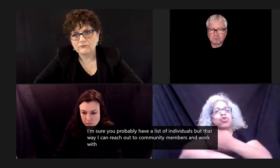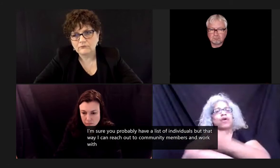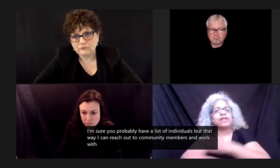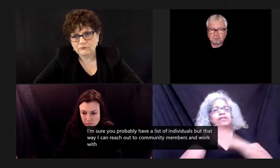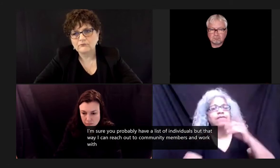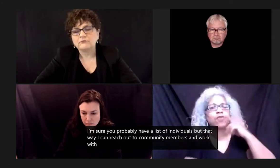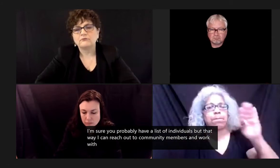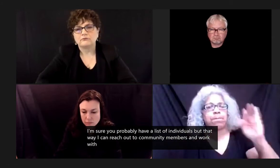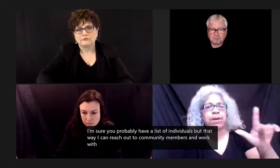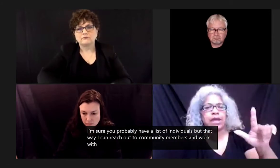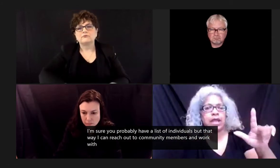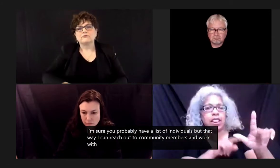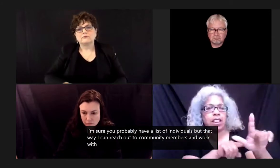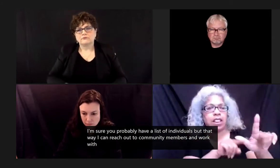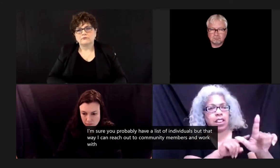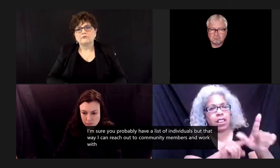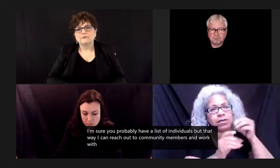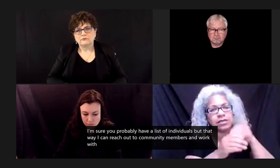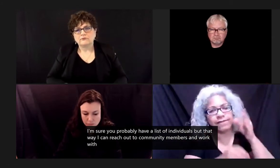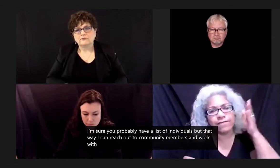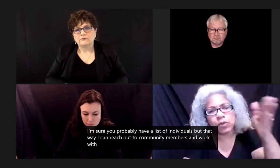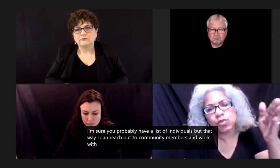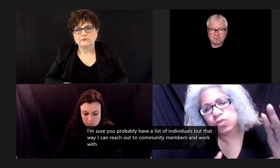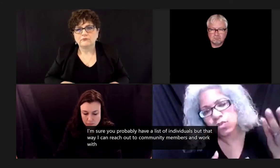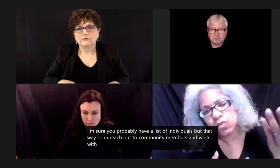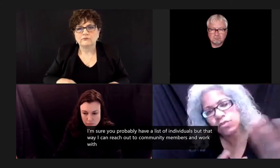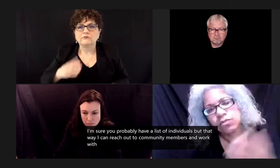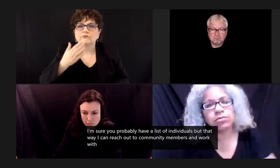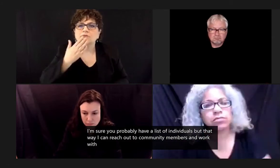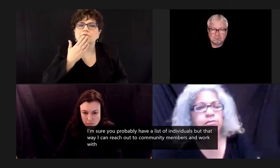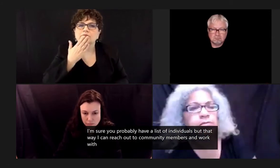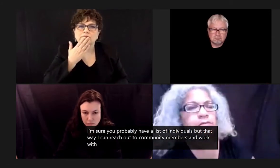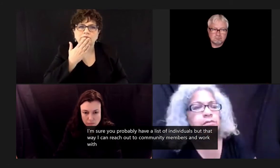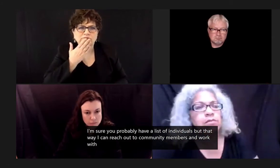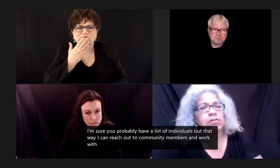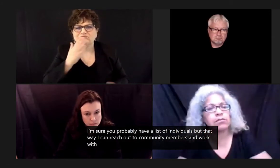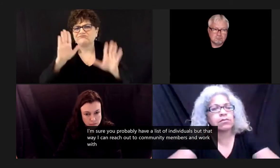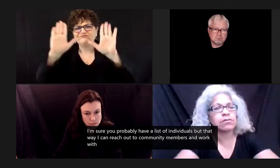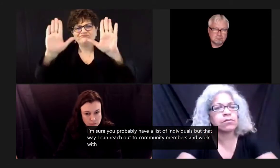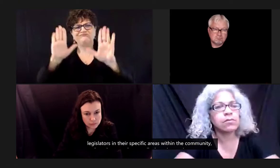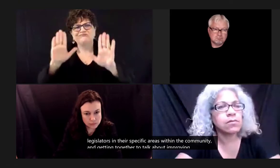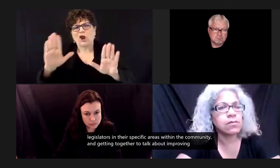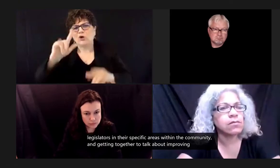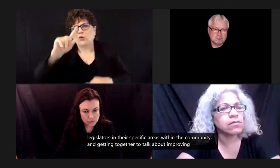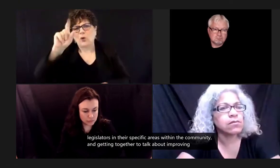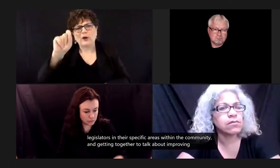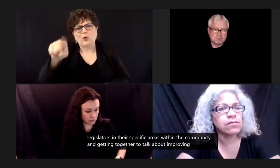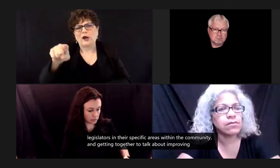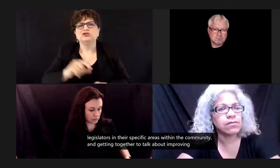the community and getting together to talk about improving things and creating bills for the future.